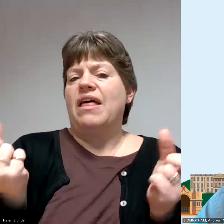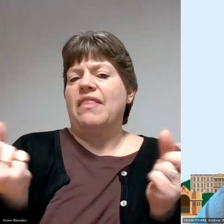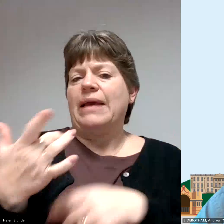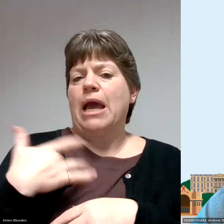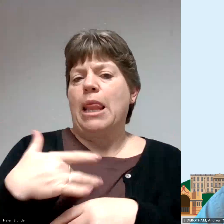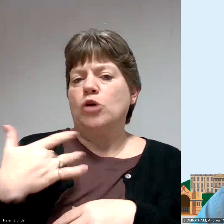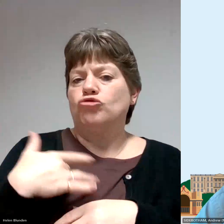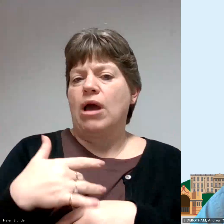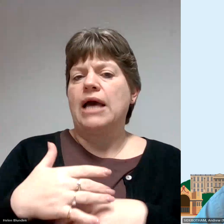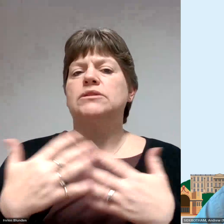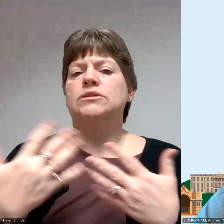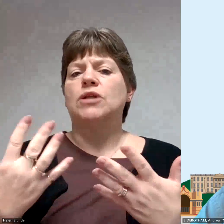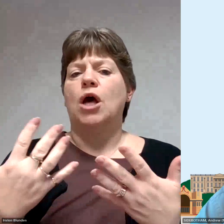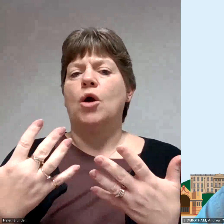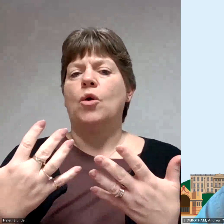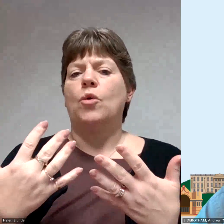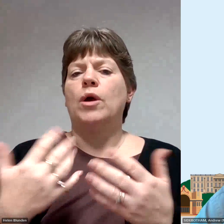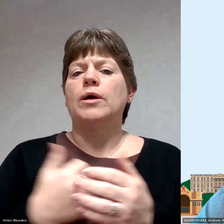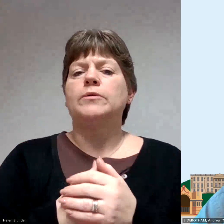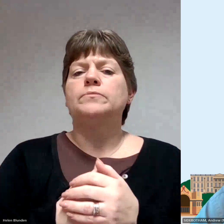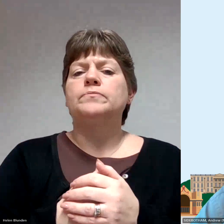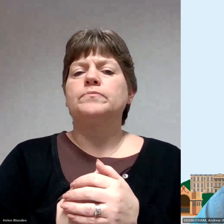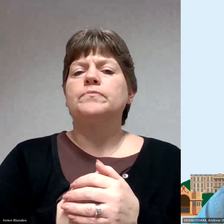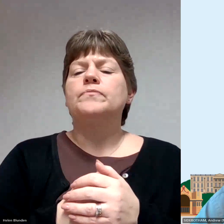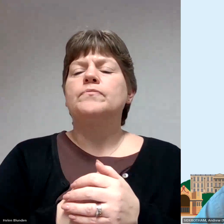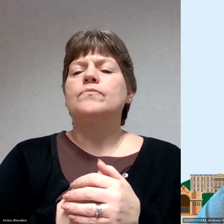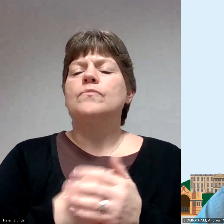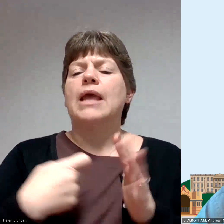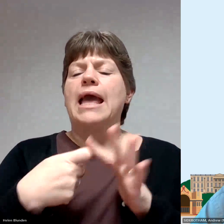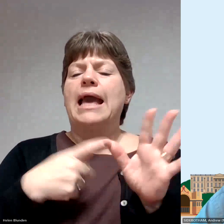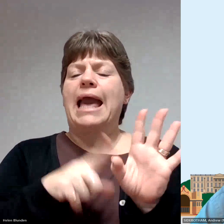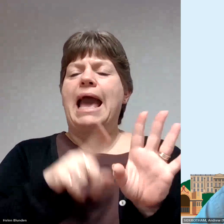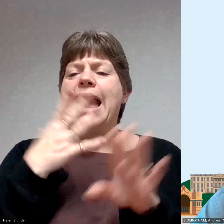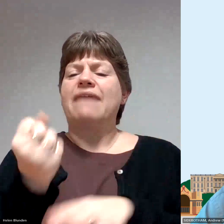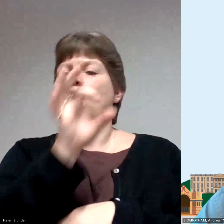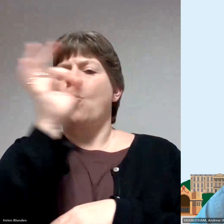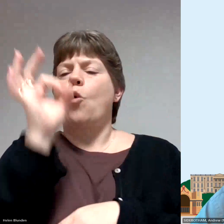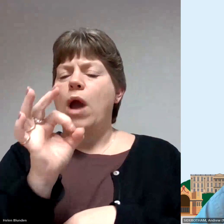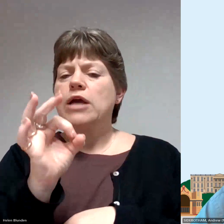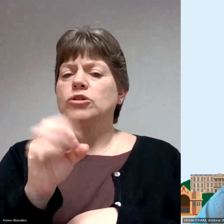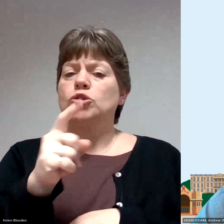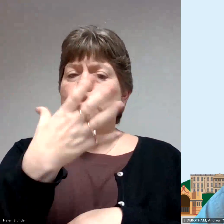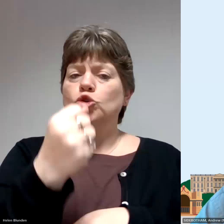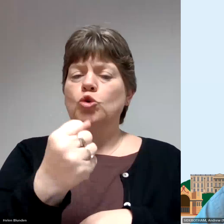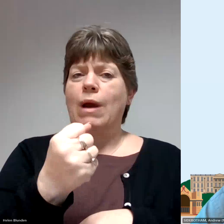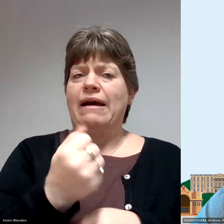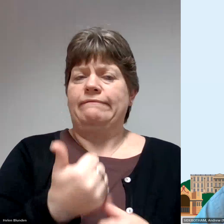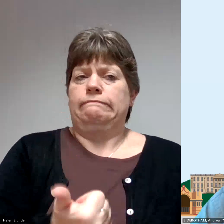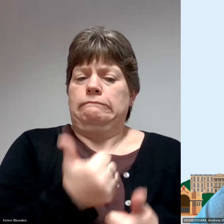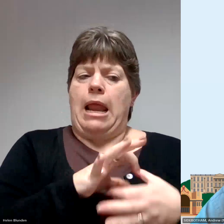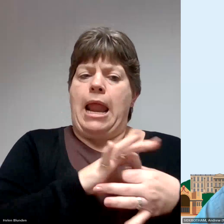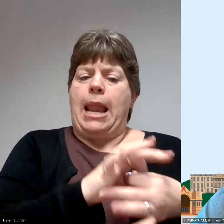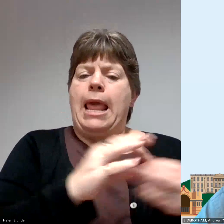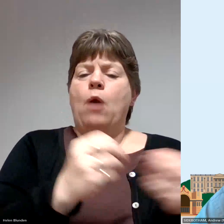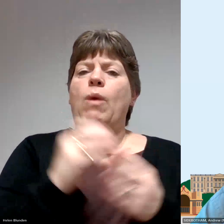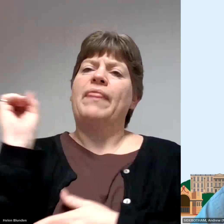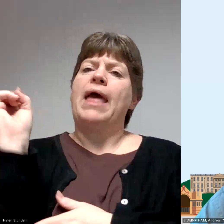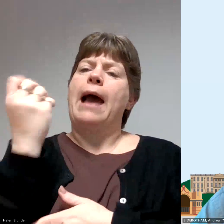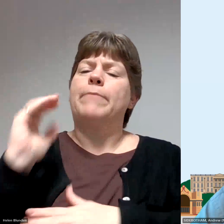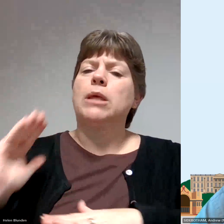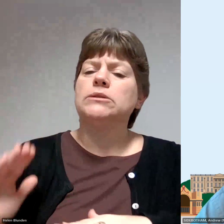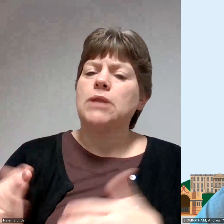chat, so we can do that after. So Kay has a question. She says, do you have close links with the ambulance